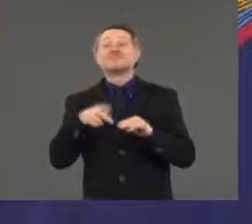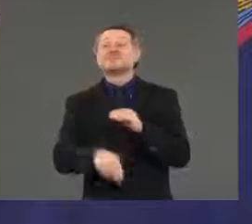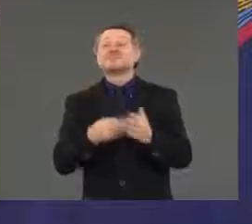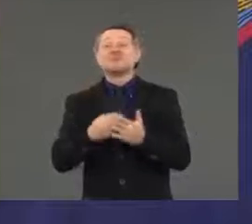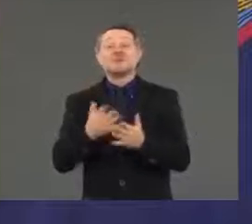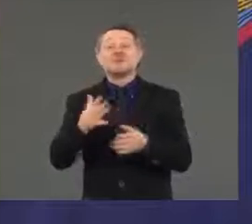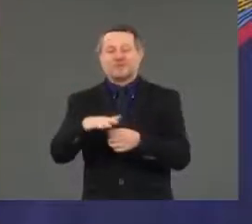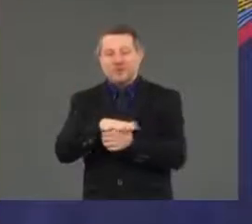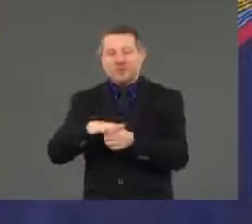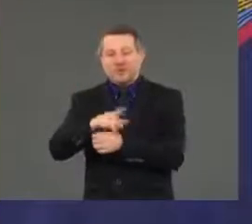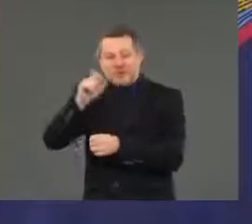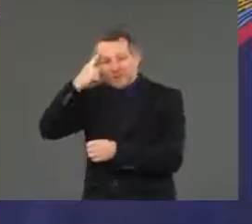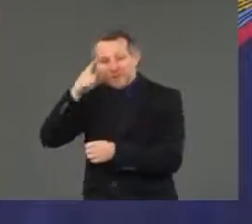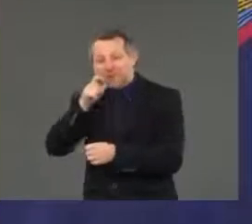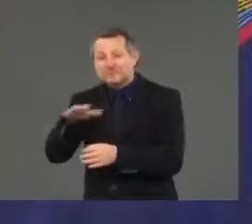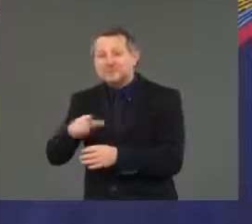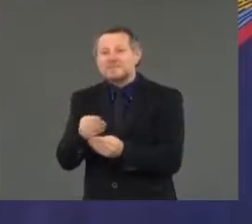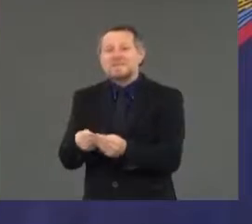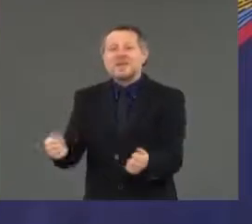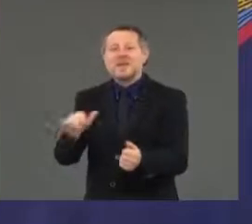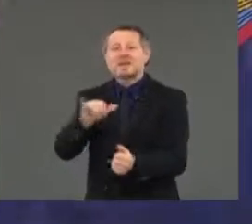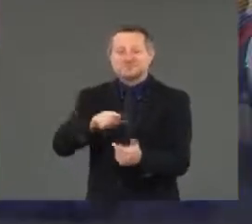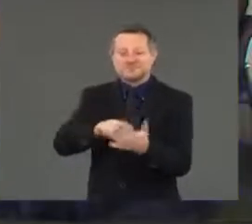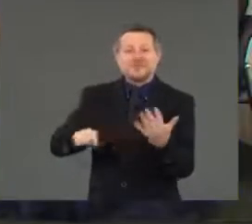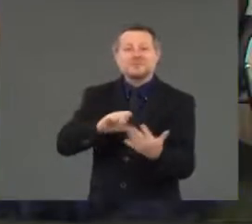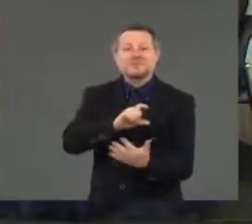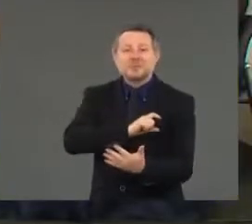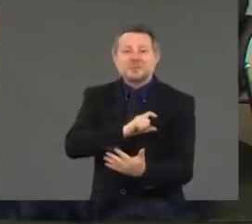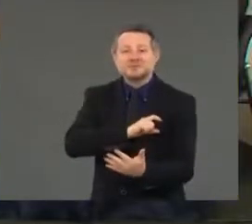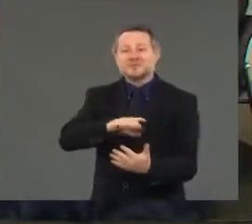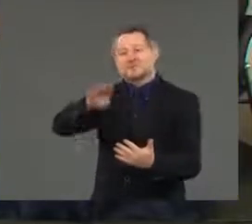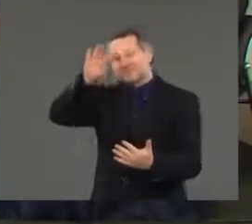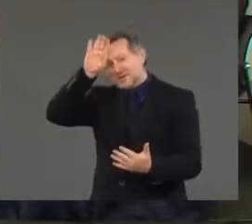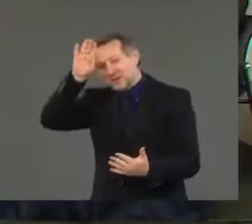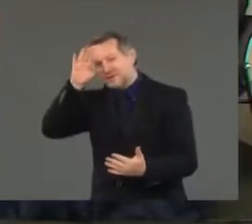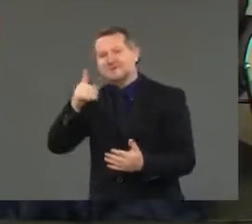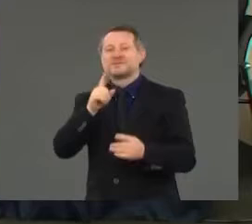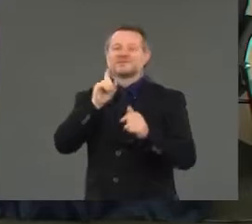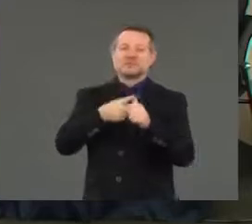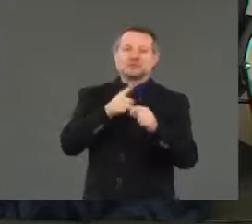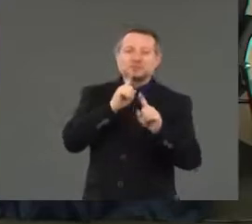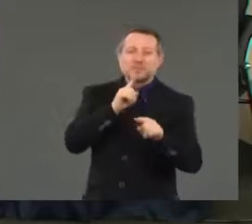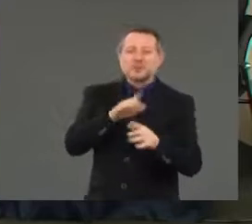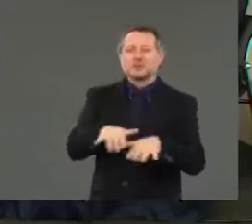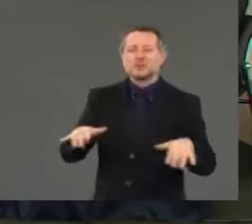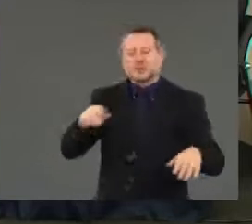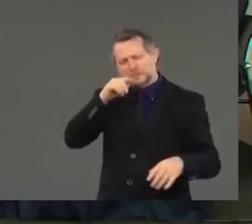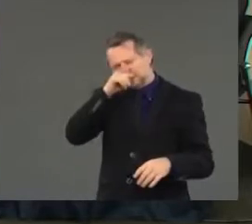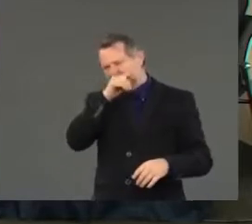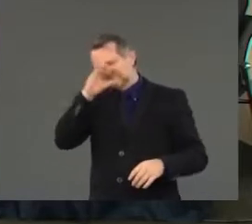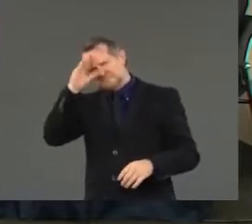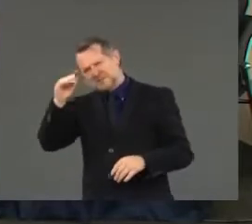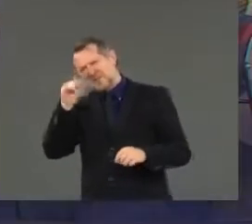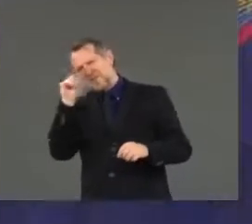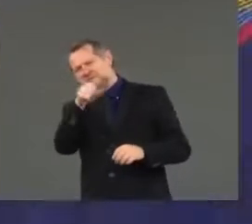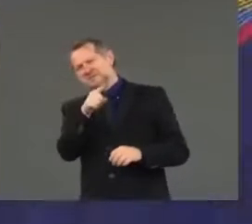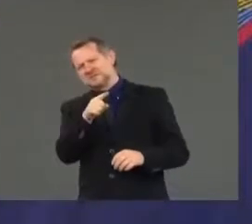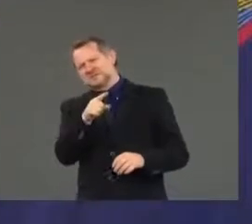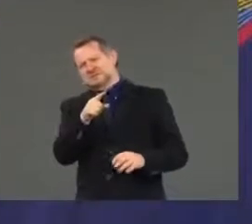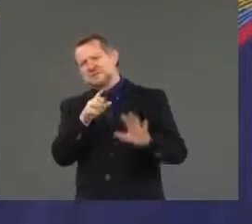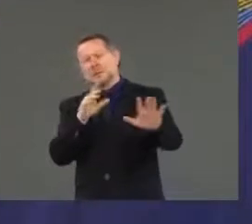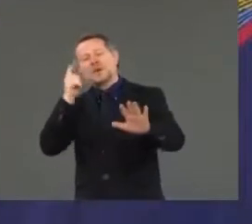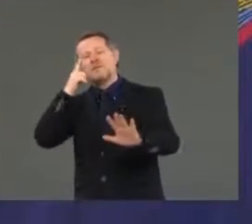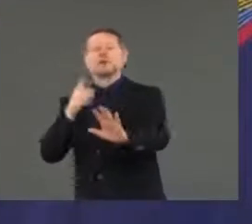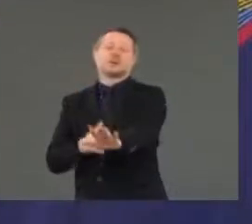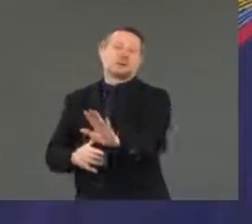police, fire, first responders. What details on cuts come out in the upcoming weeks then? We have to see